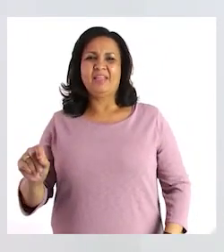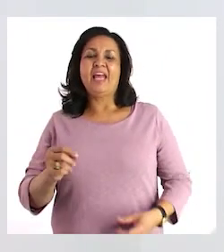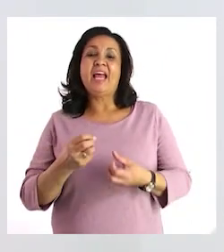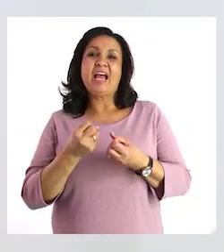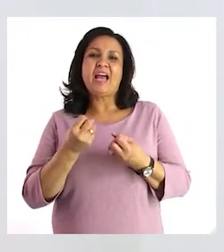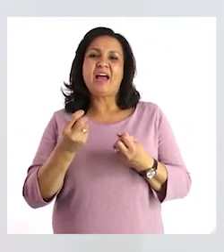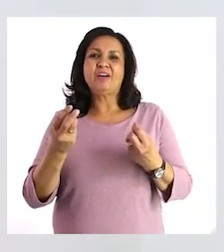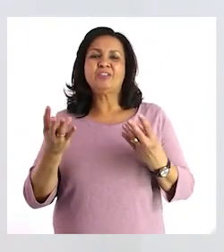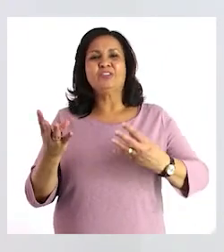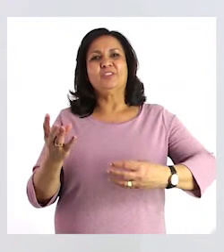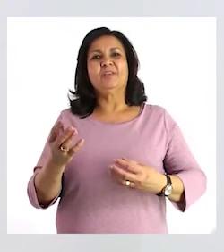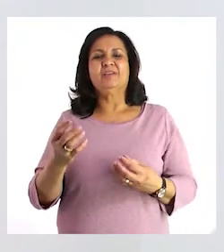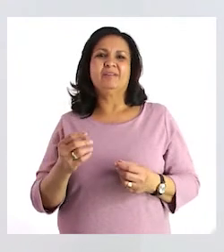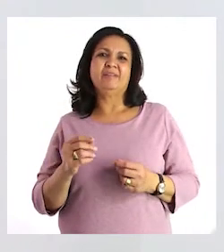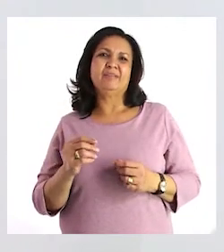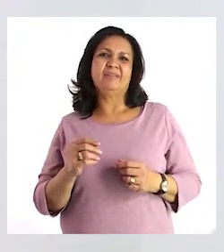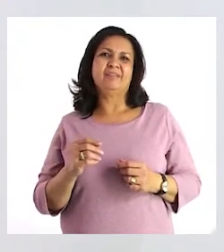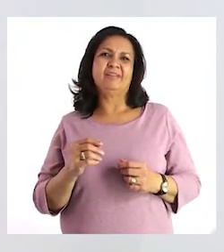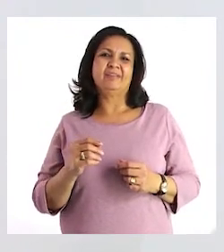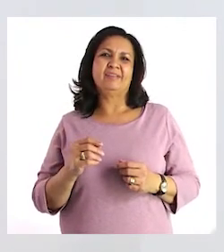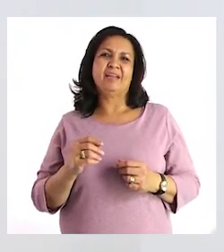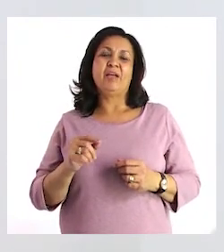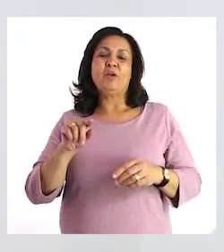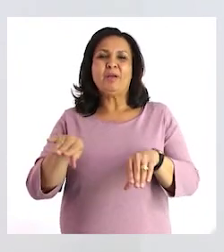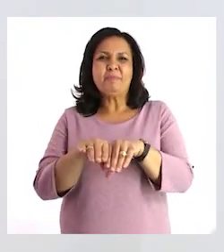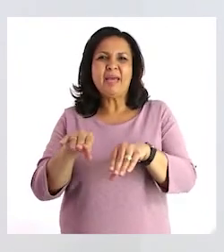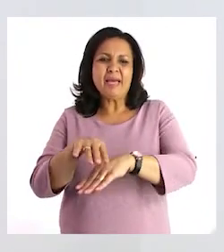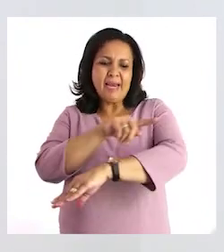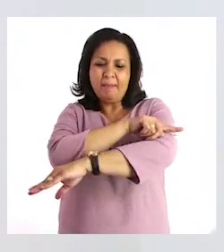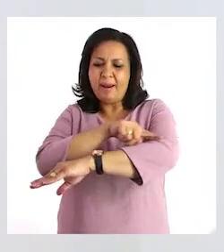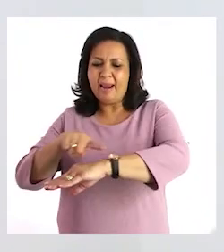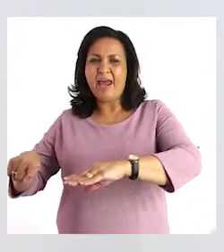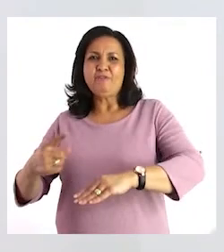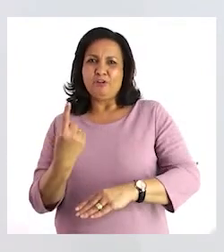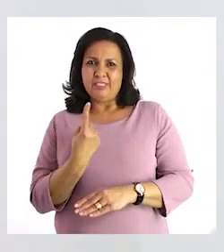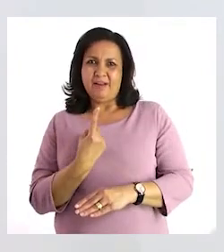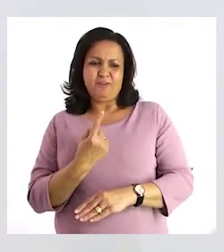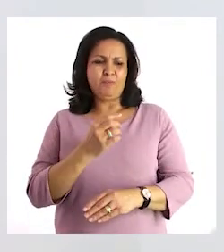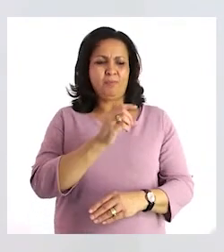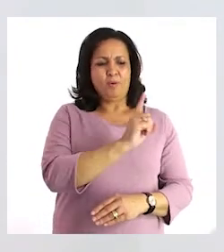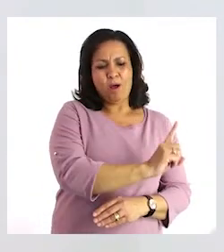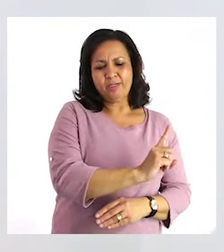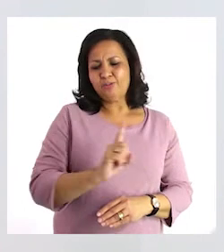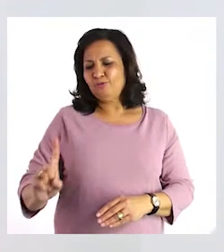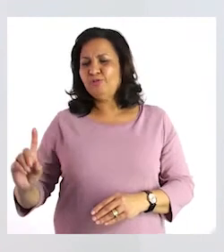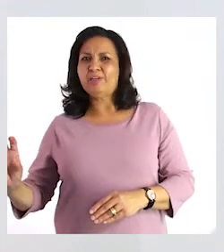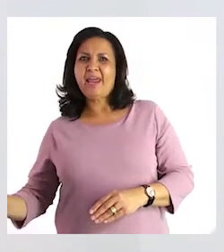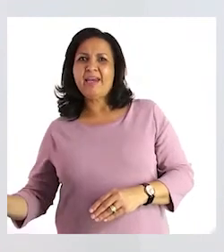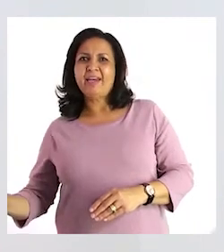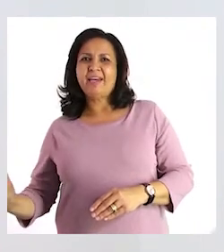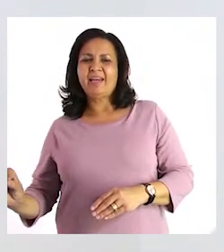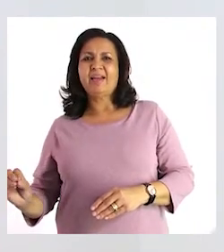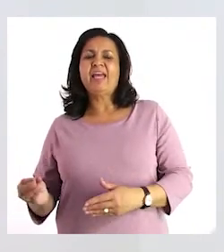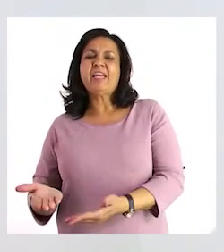objects, and you may make the number line for yourself from number 1 up to 10, and